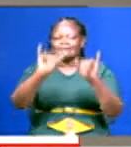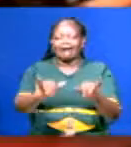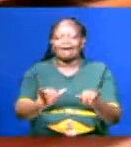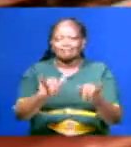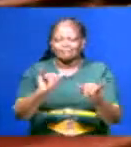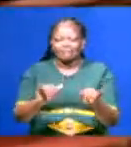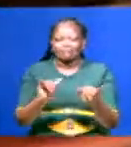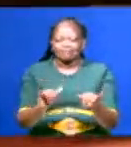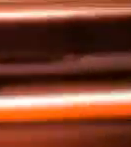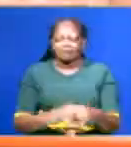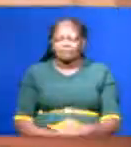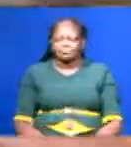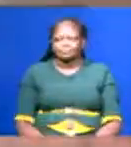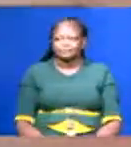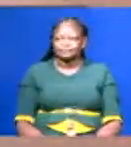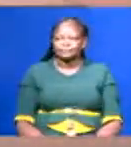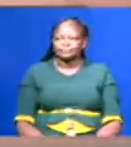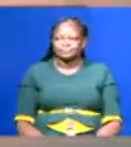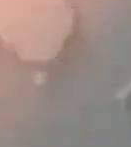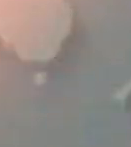us.